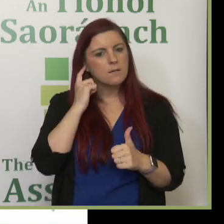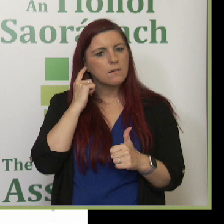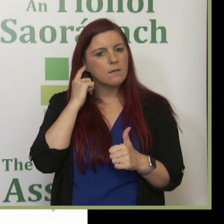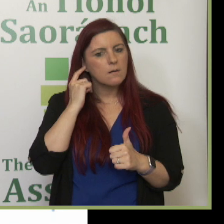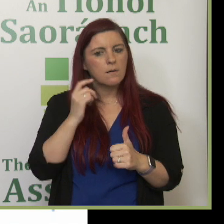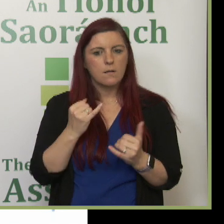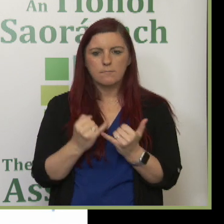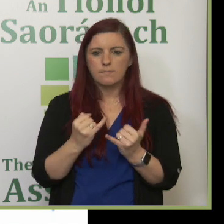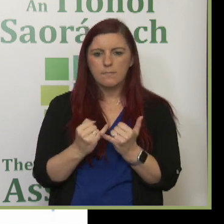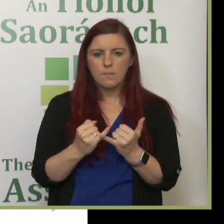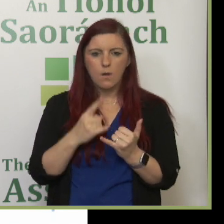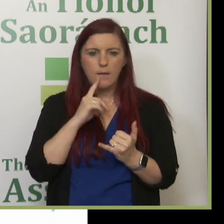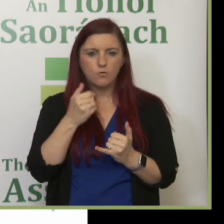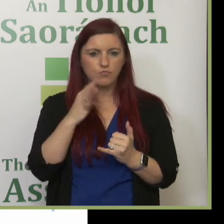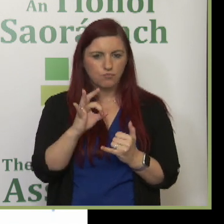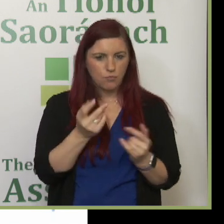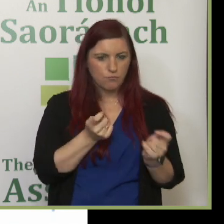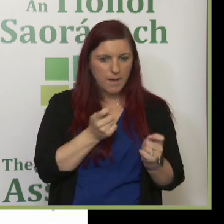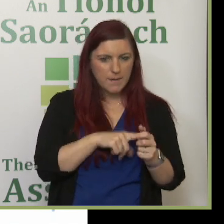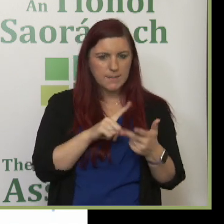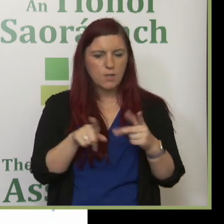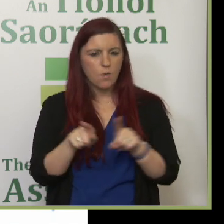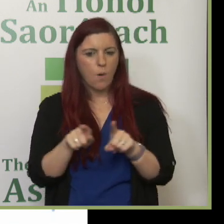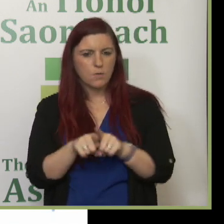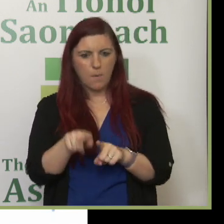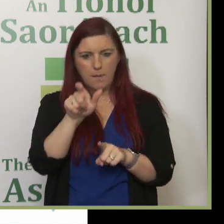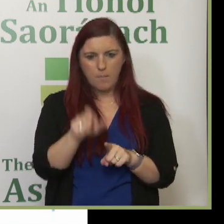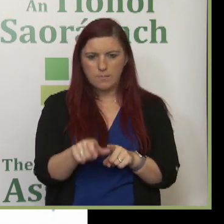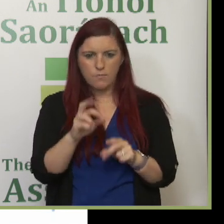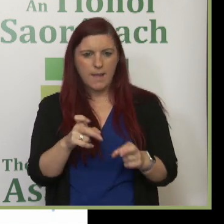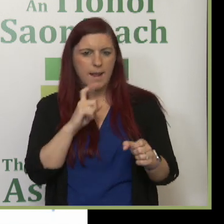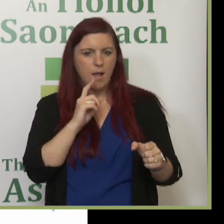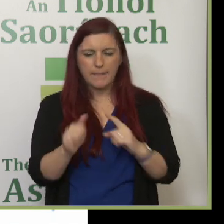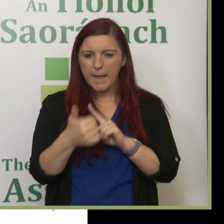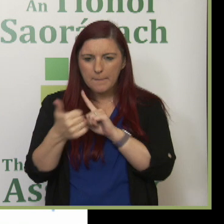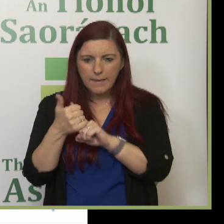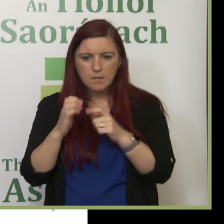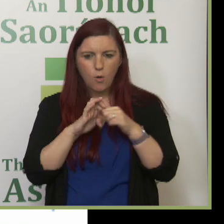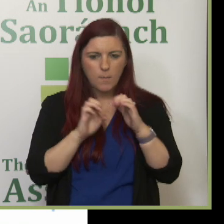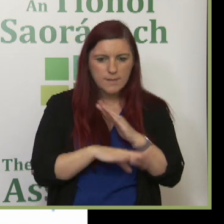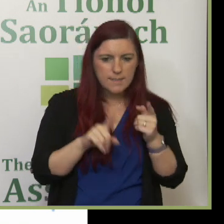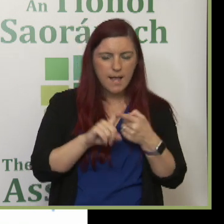things like overdose and drug treatment, but also it affects things like homelessness, affects things like